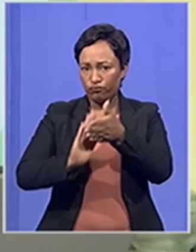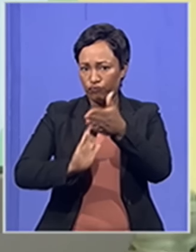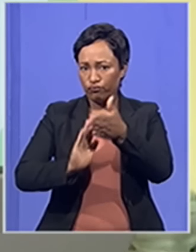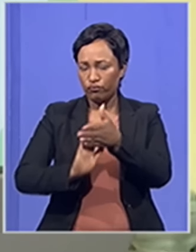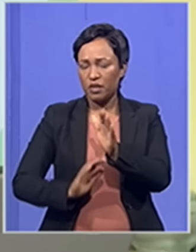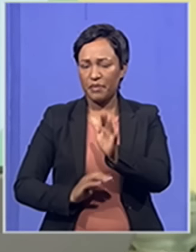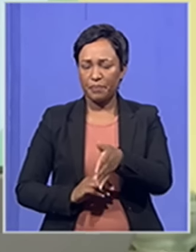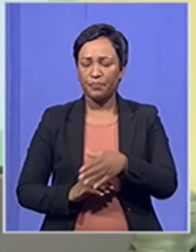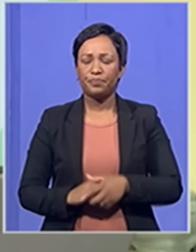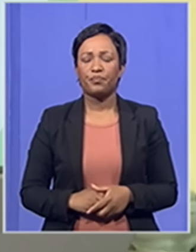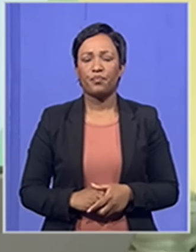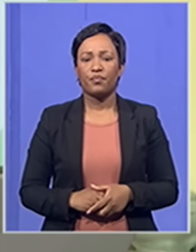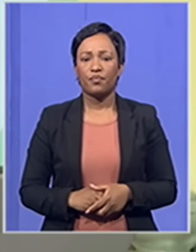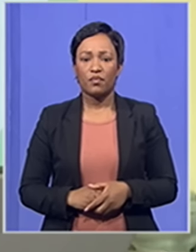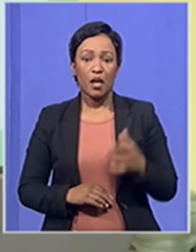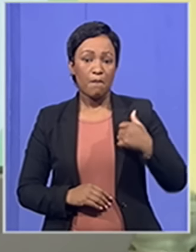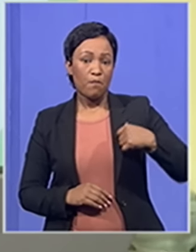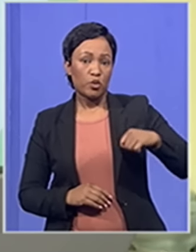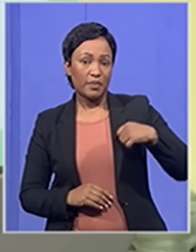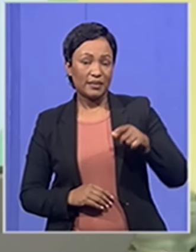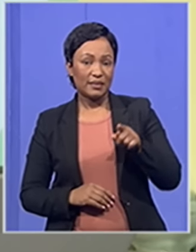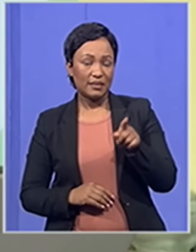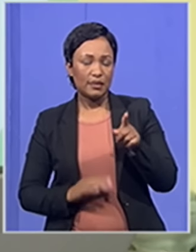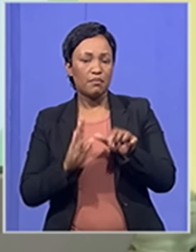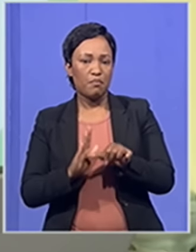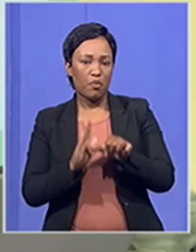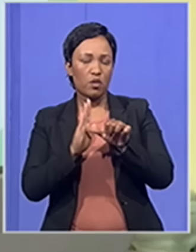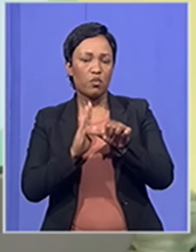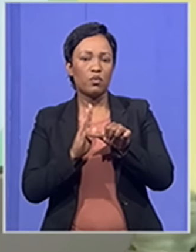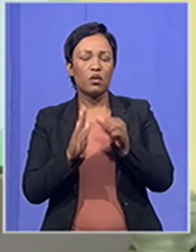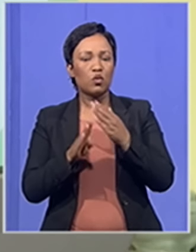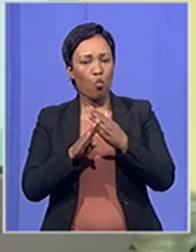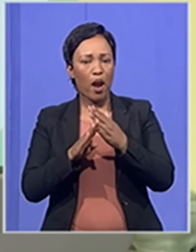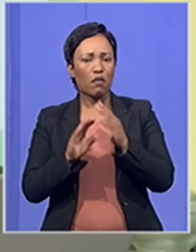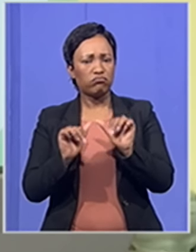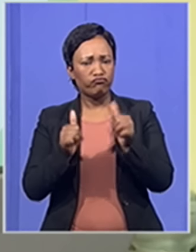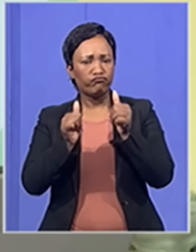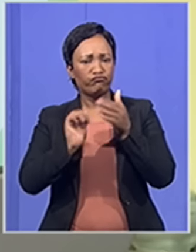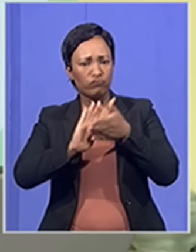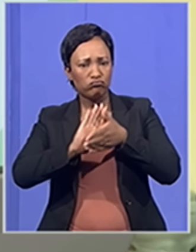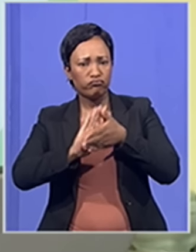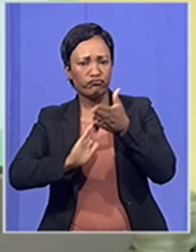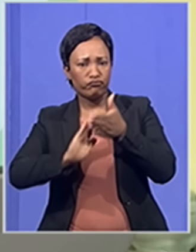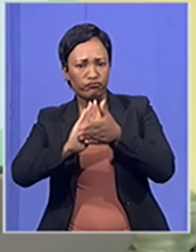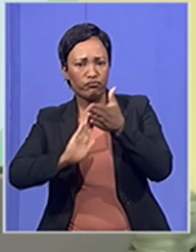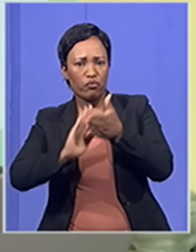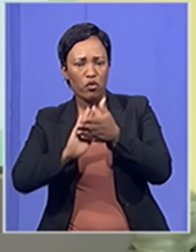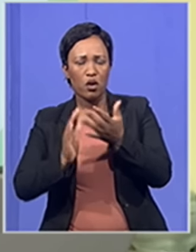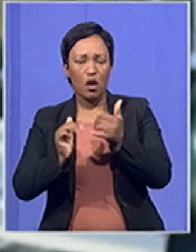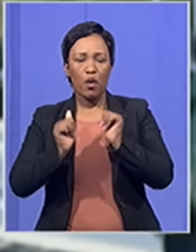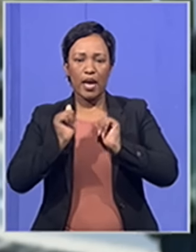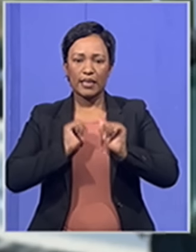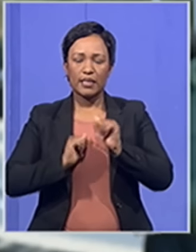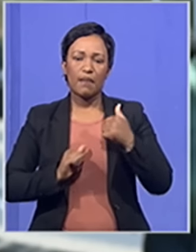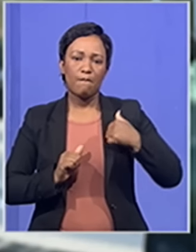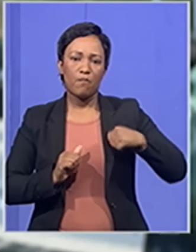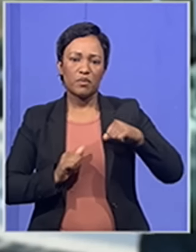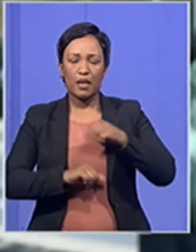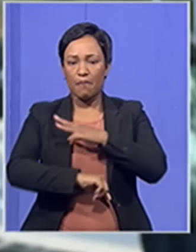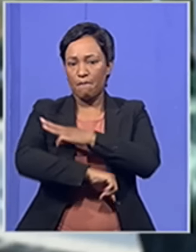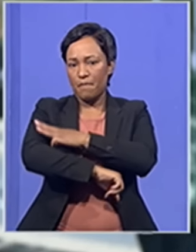for the municipalities is to have stability. That is what is important to us. And then currently there is an acting municipal manager. Ntse